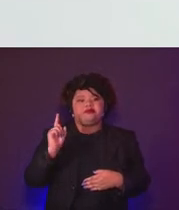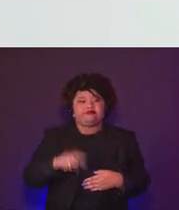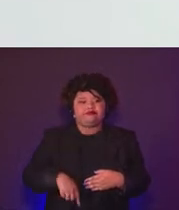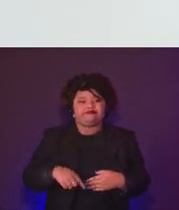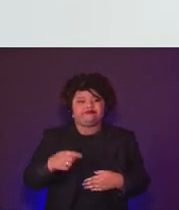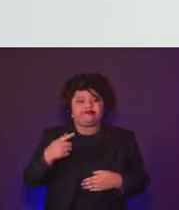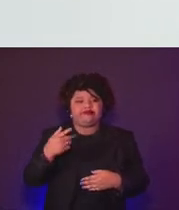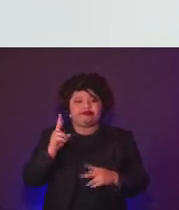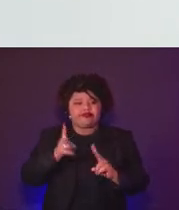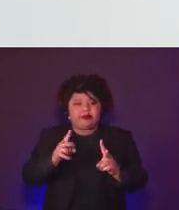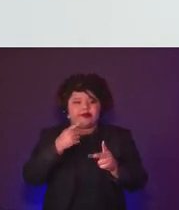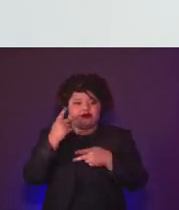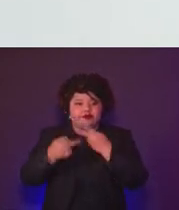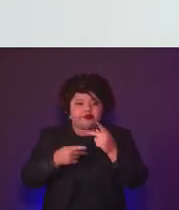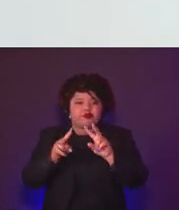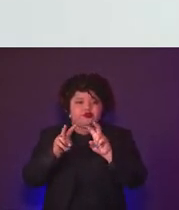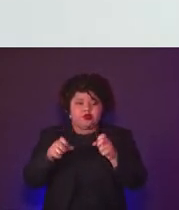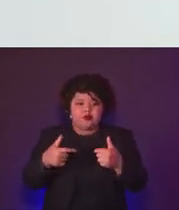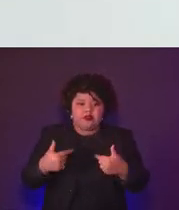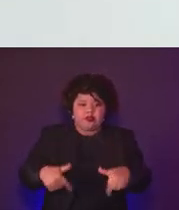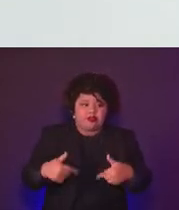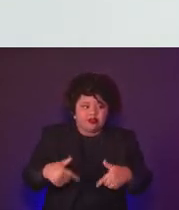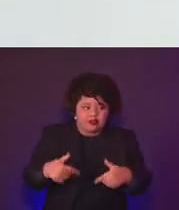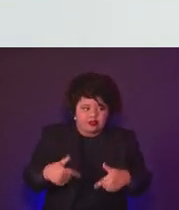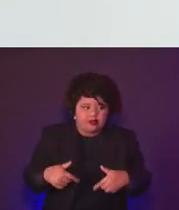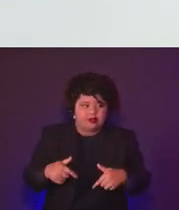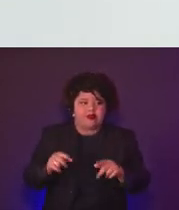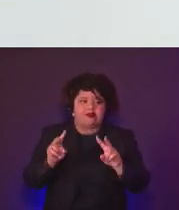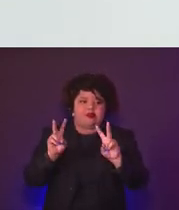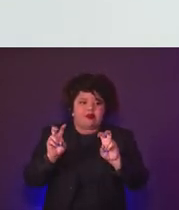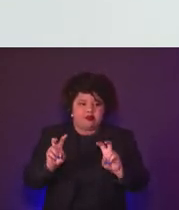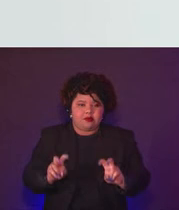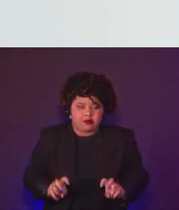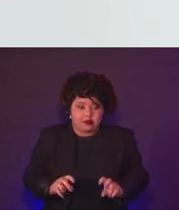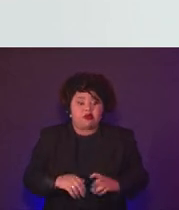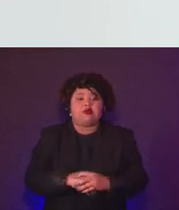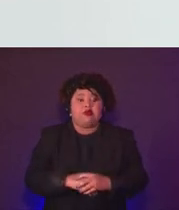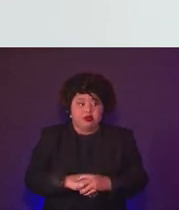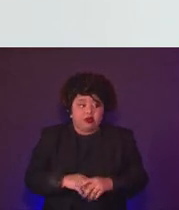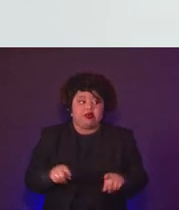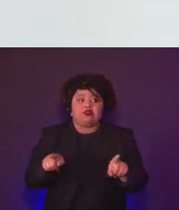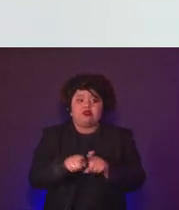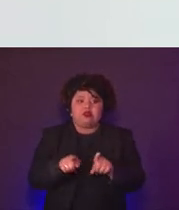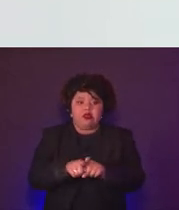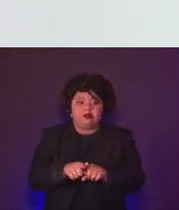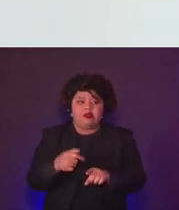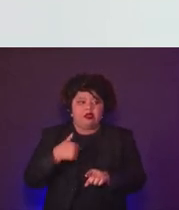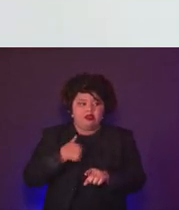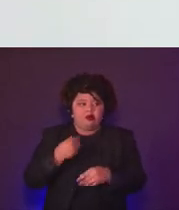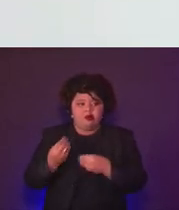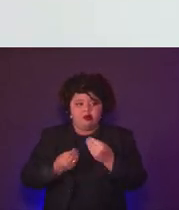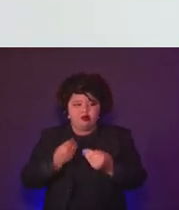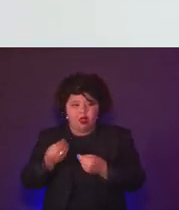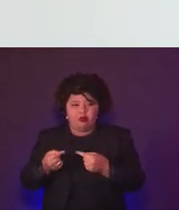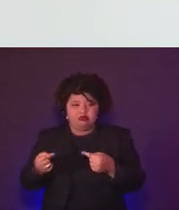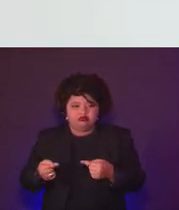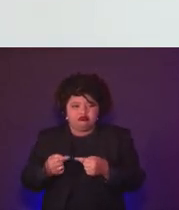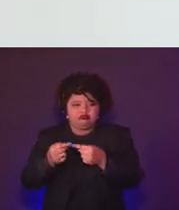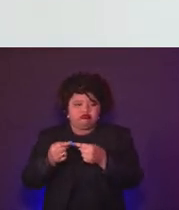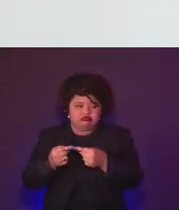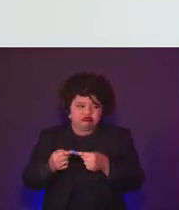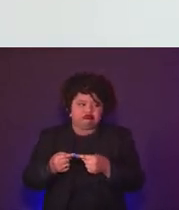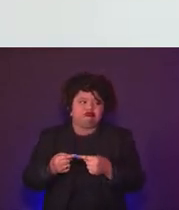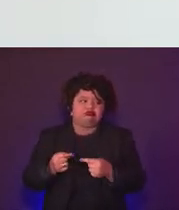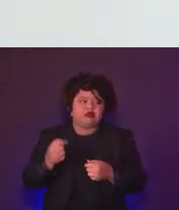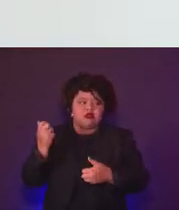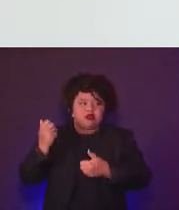with Z-scores, which is a statistical way of working with averages across things. He would always talk about how